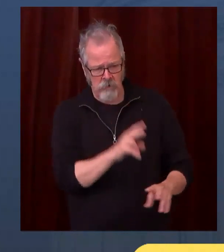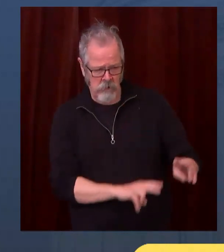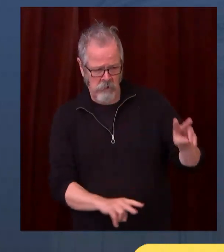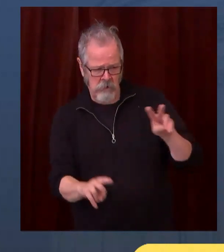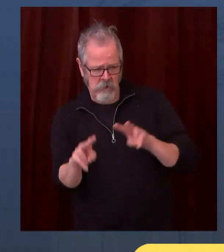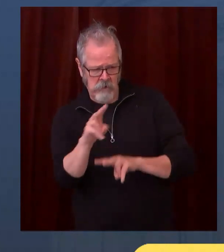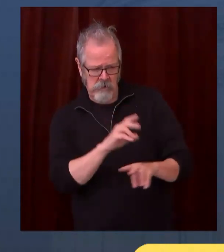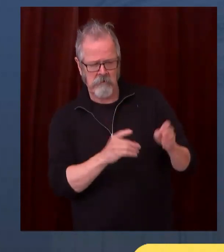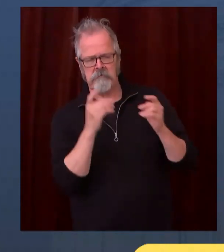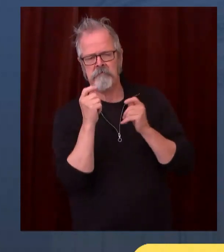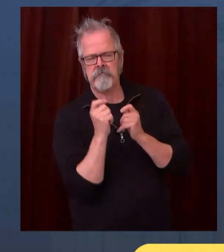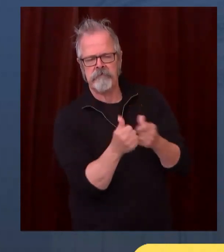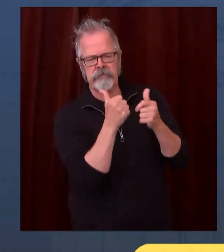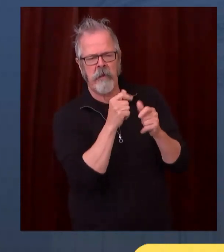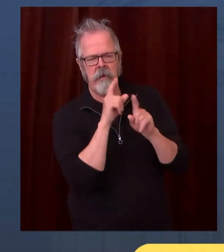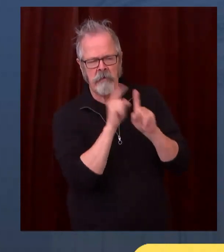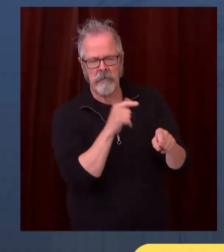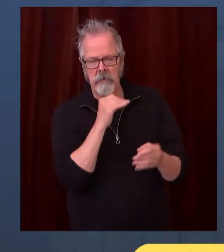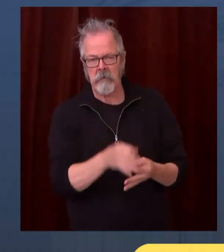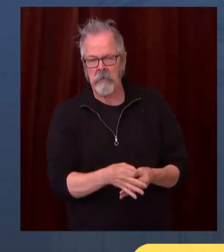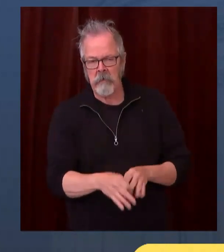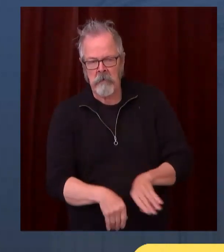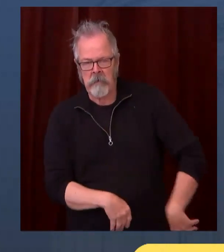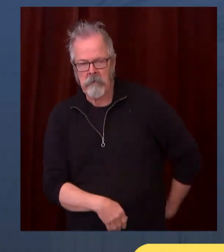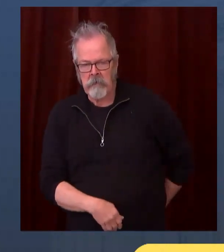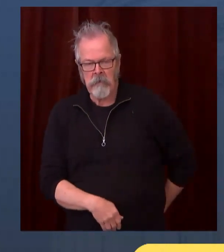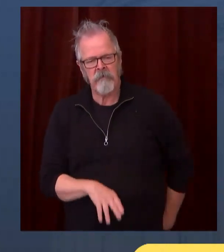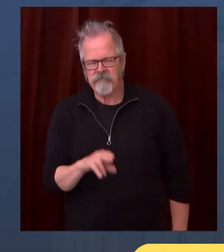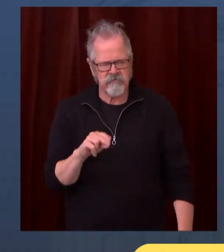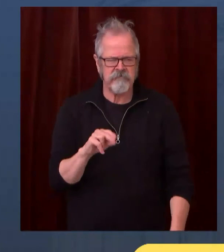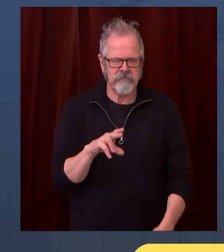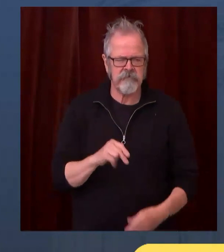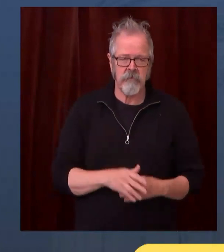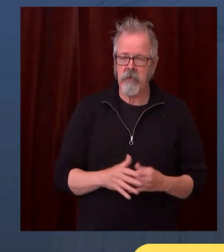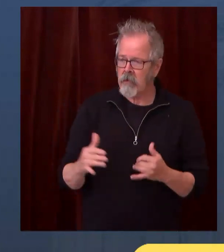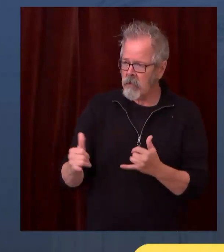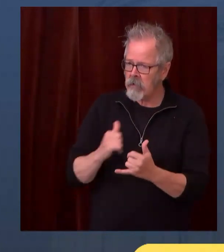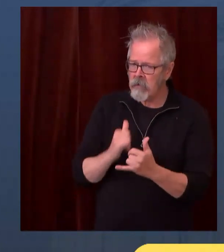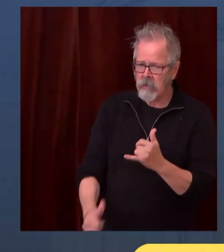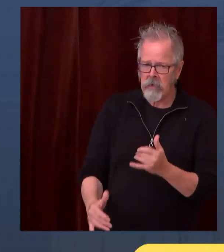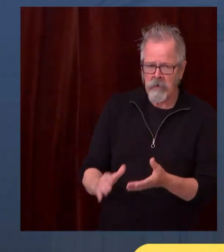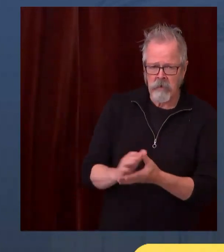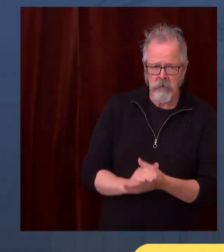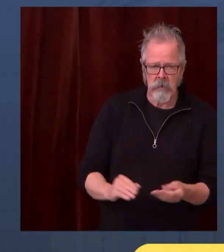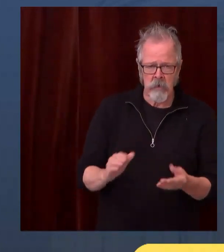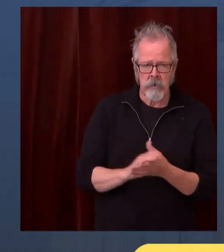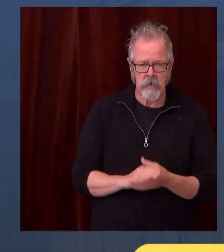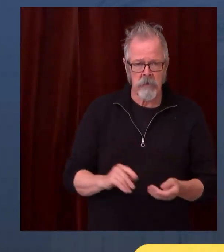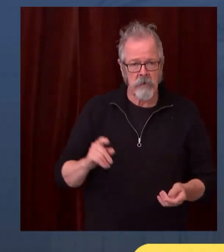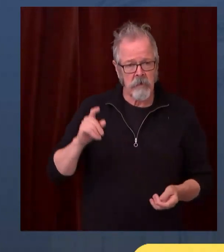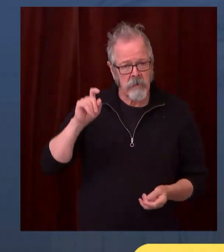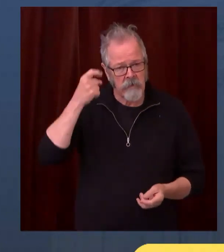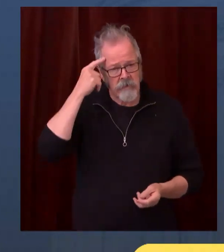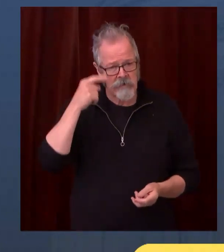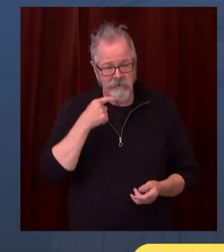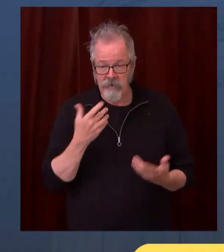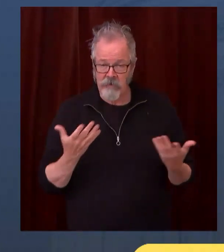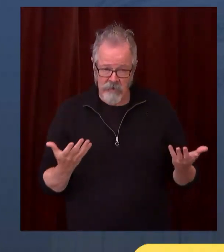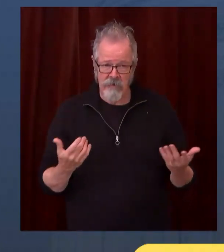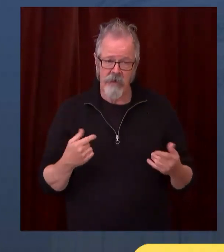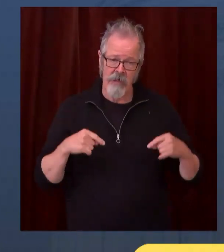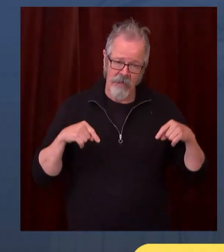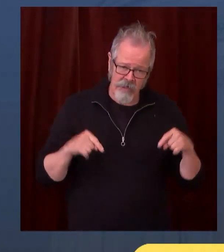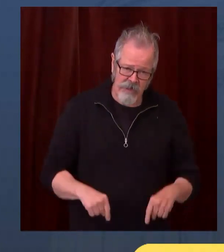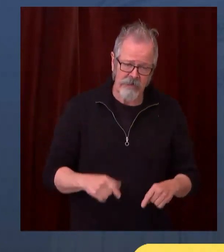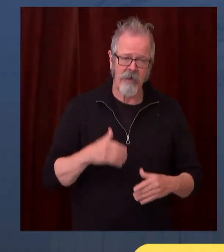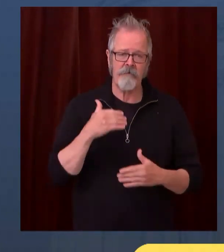happy that we've made progress in Washington State. And this is an important place to make progress, where we can be with our loved ones, our most vulnerable,